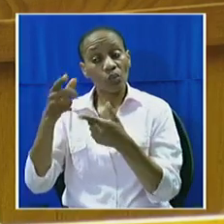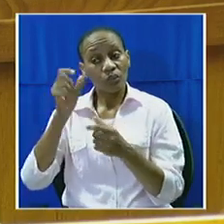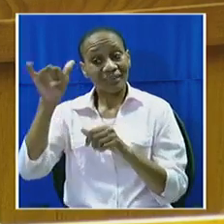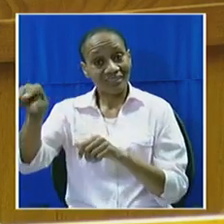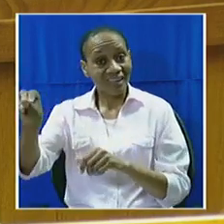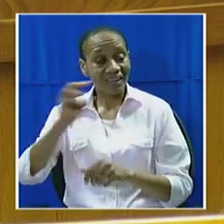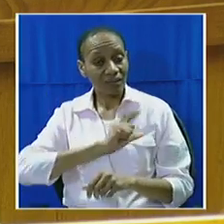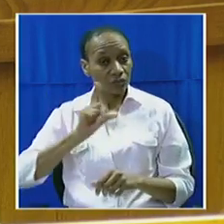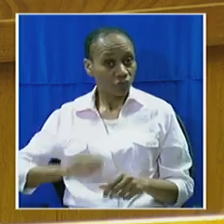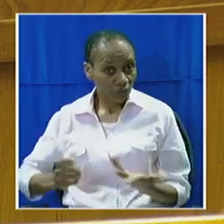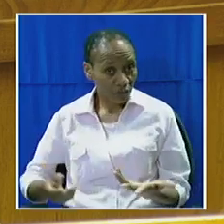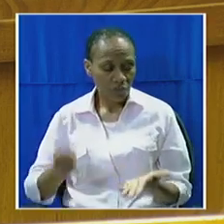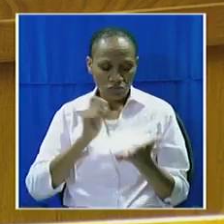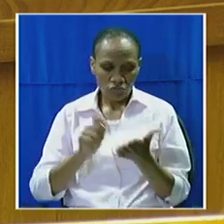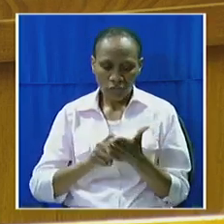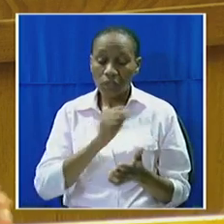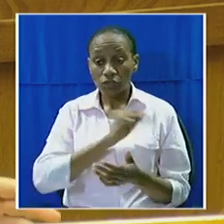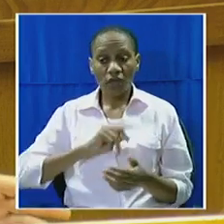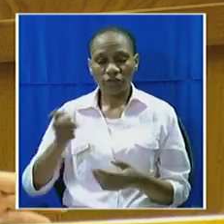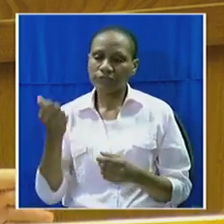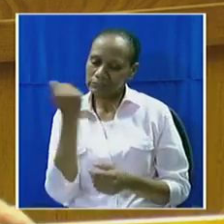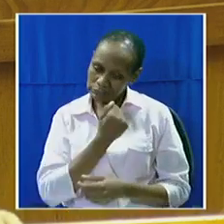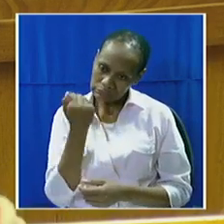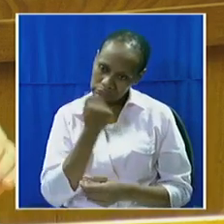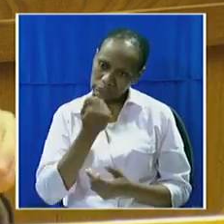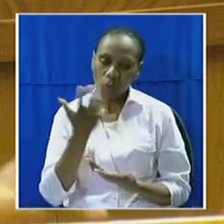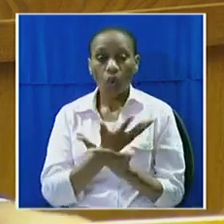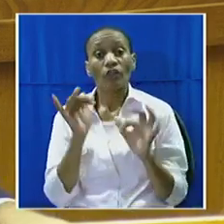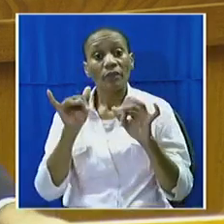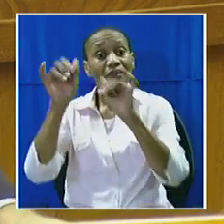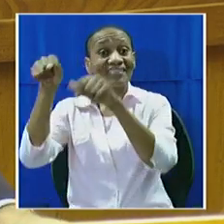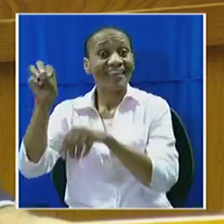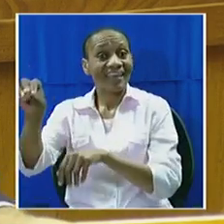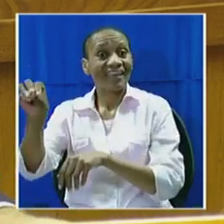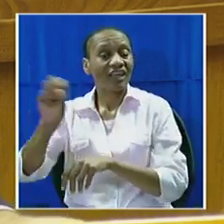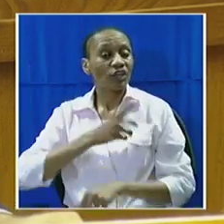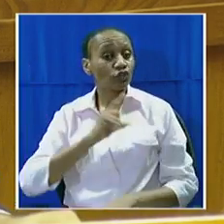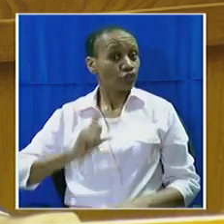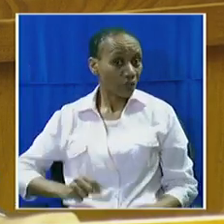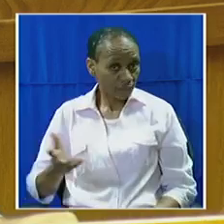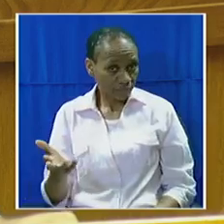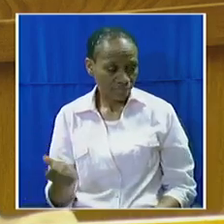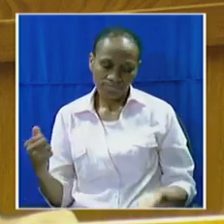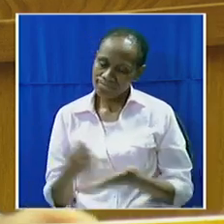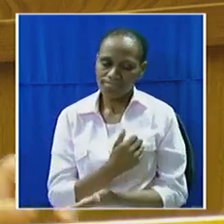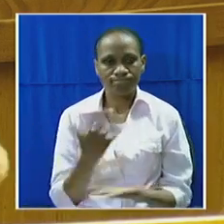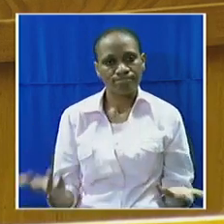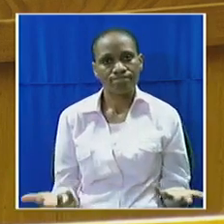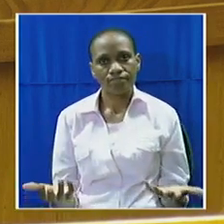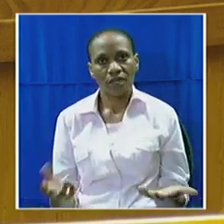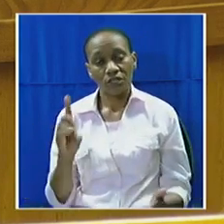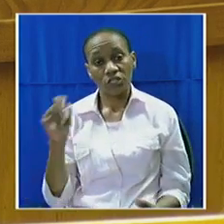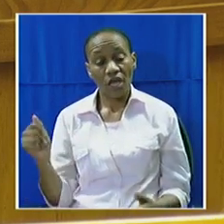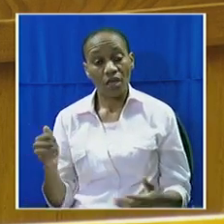our sympathies and empathy to the staff and all people in China. Unfortunately, we are politically